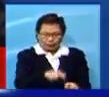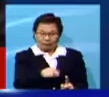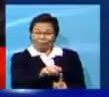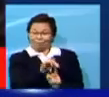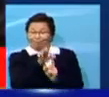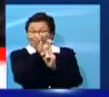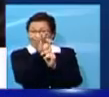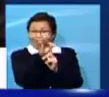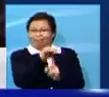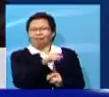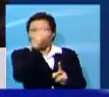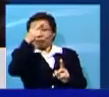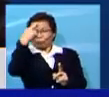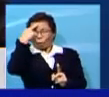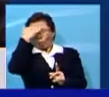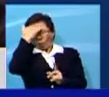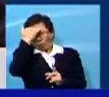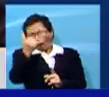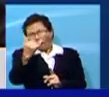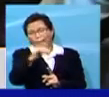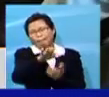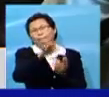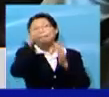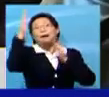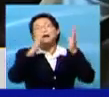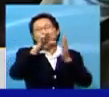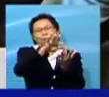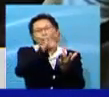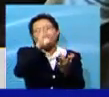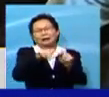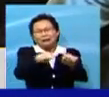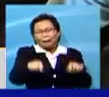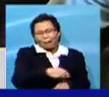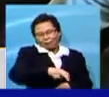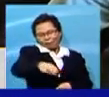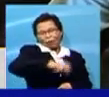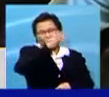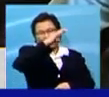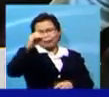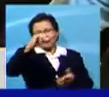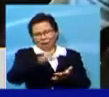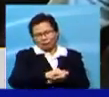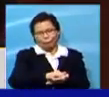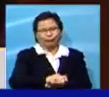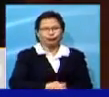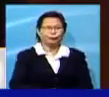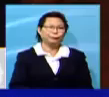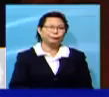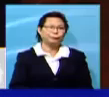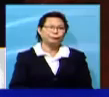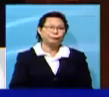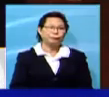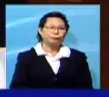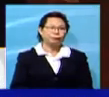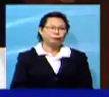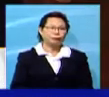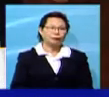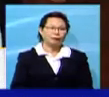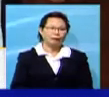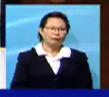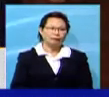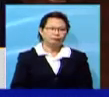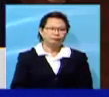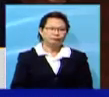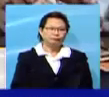strategik antara faktor mengapa Malaysia dipilih sebagai hub logistik syarikat itu. Not only the training opportunity,